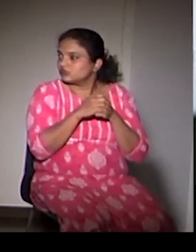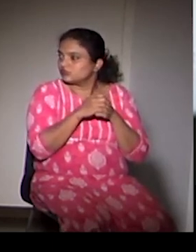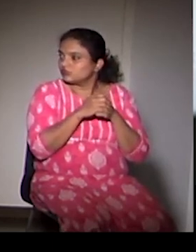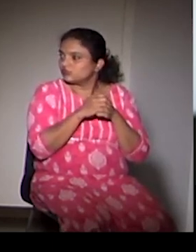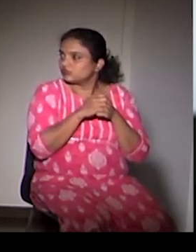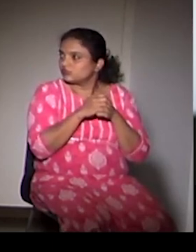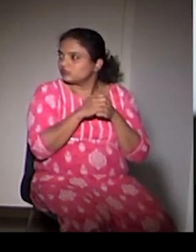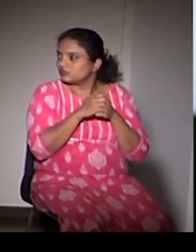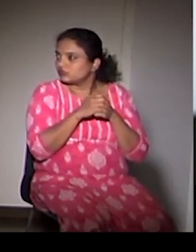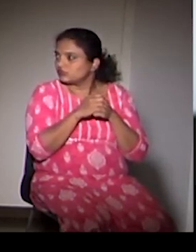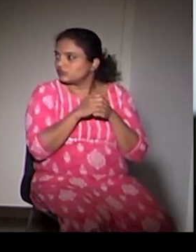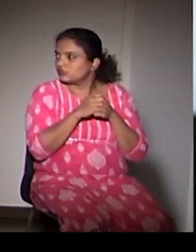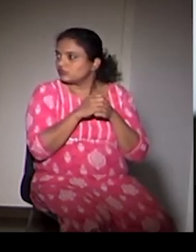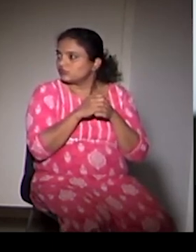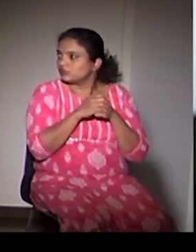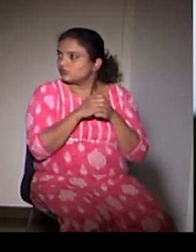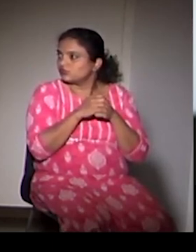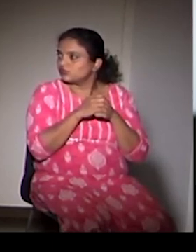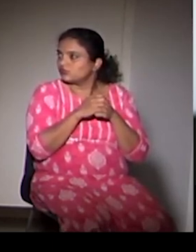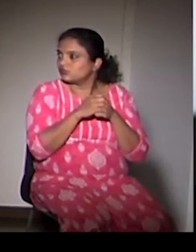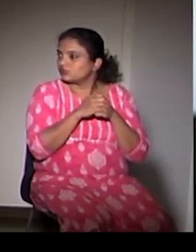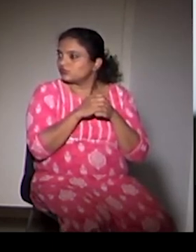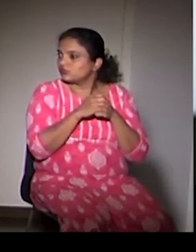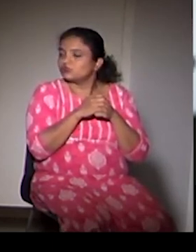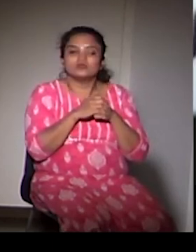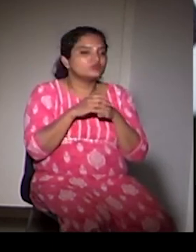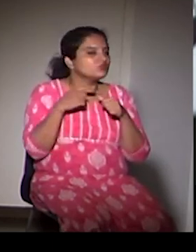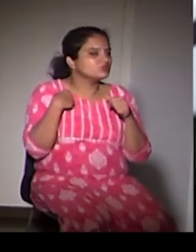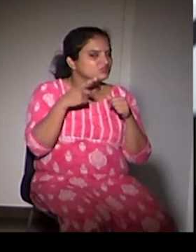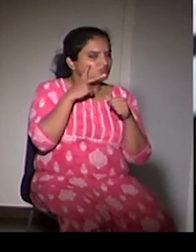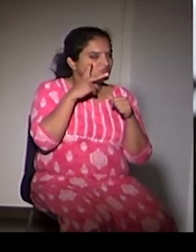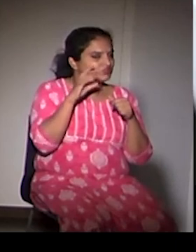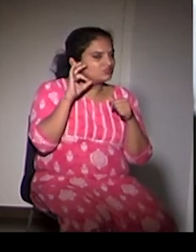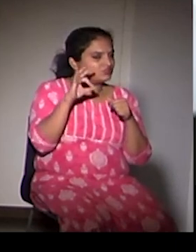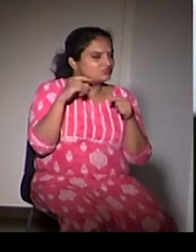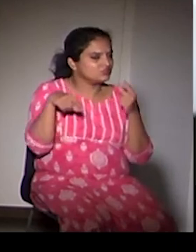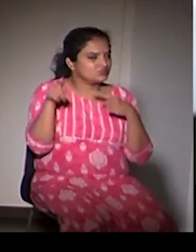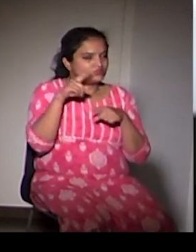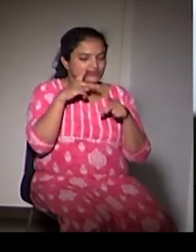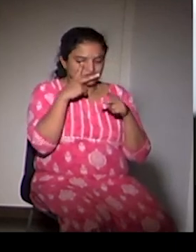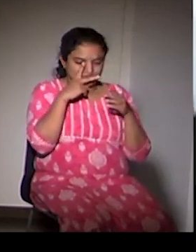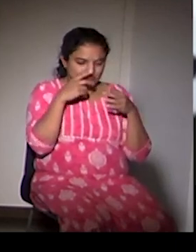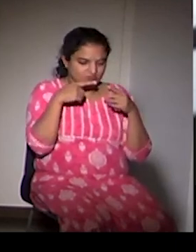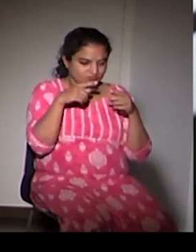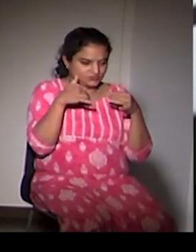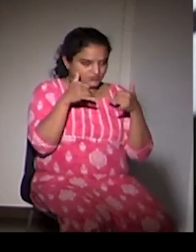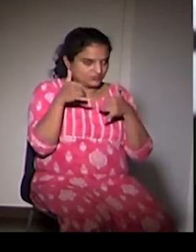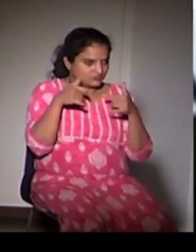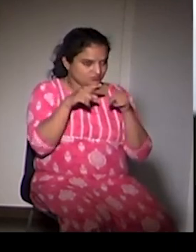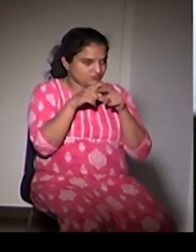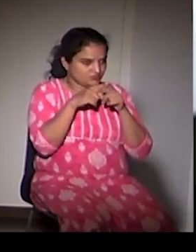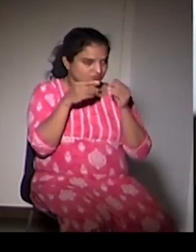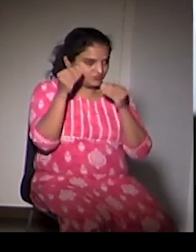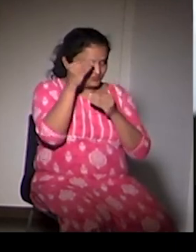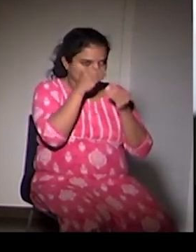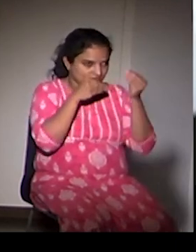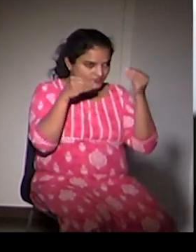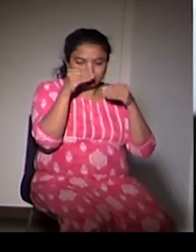in Iran. But really very nice. Obviously, again, slightly weathered. That's one of the